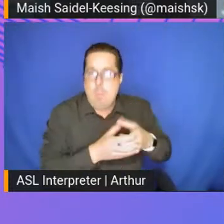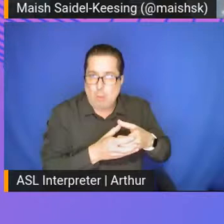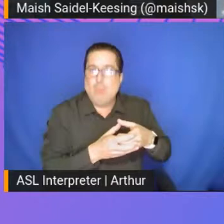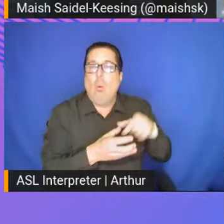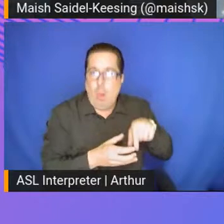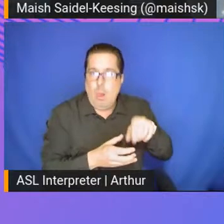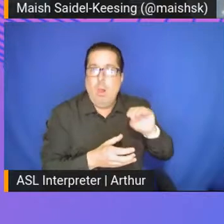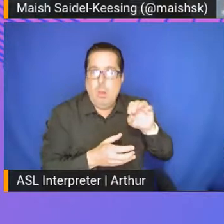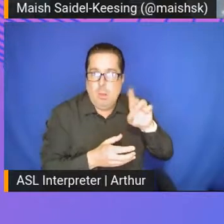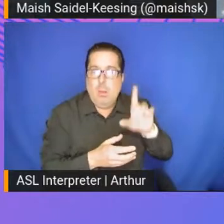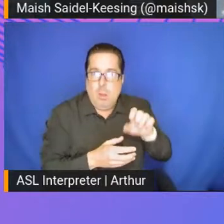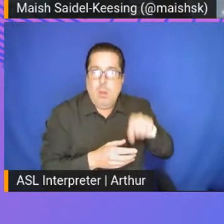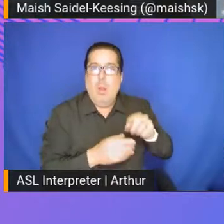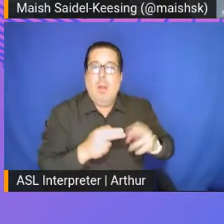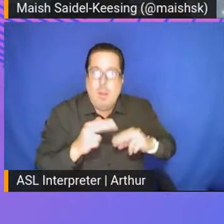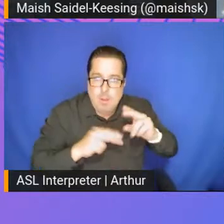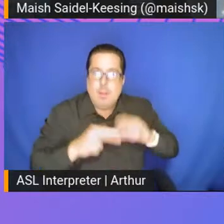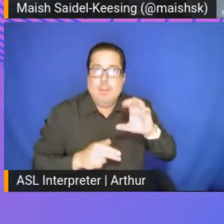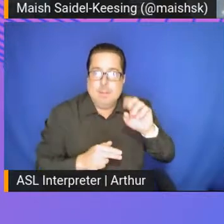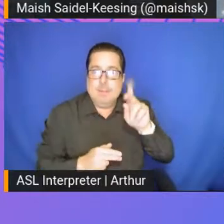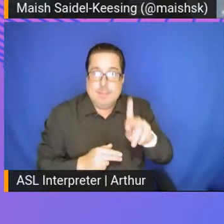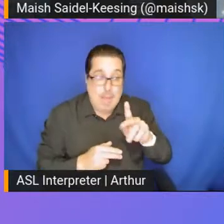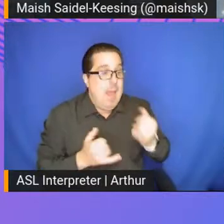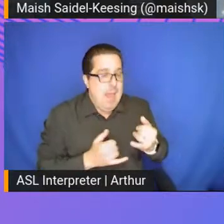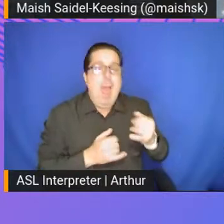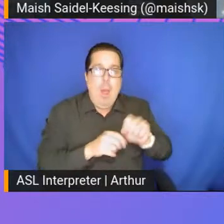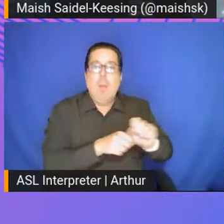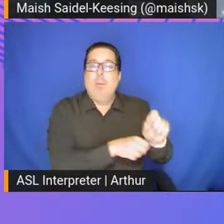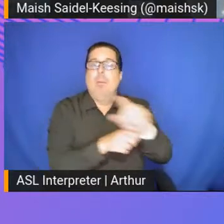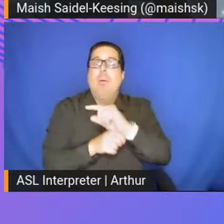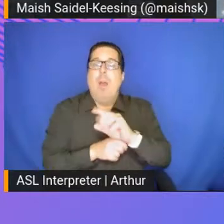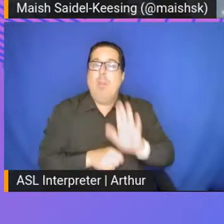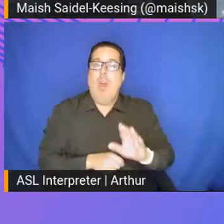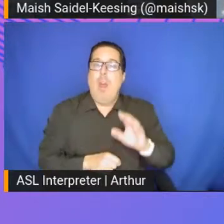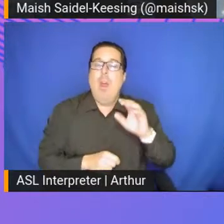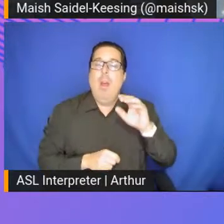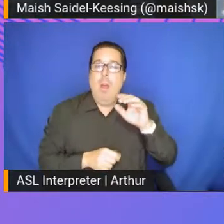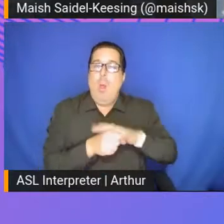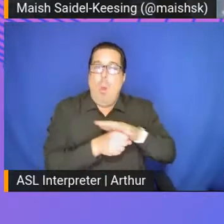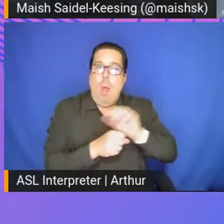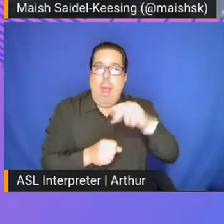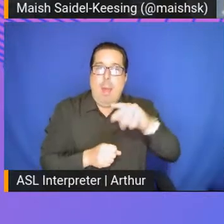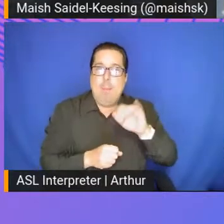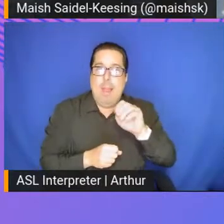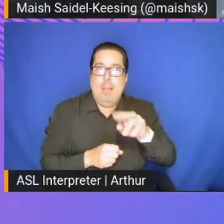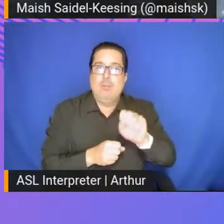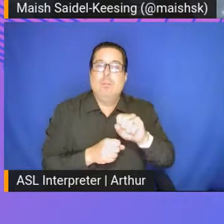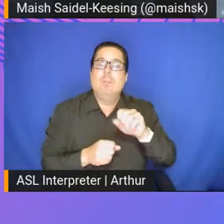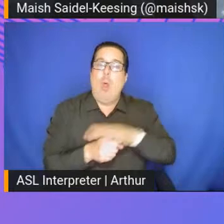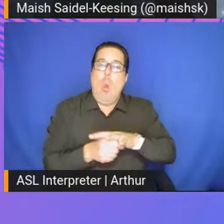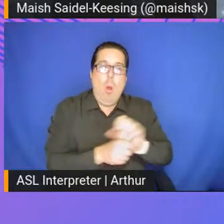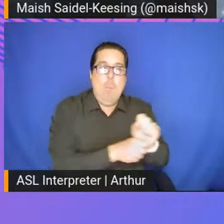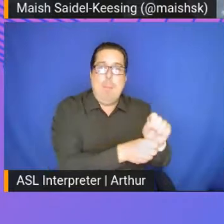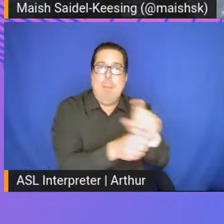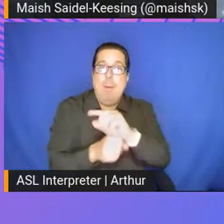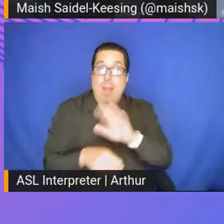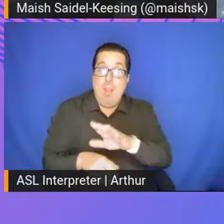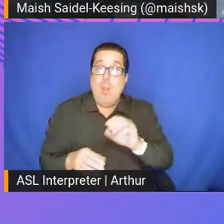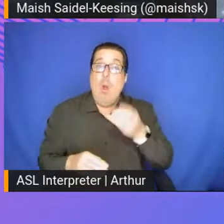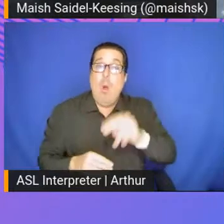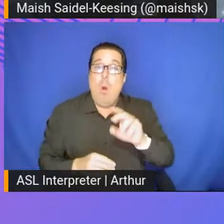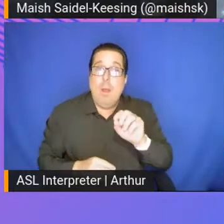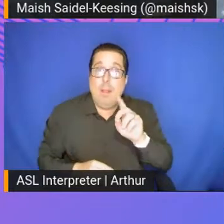able to quickly deploy their applications locally, right? They're able to CDK deploy, and now in their own dev account, they're able